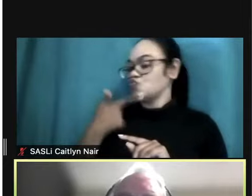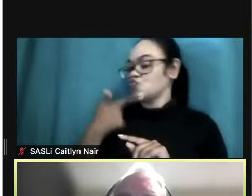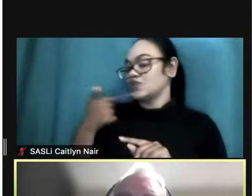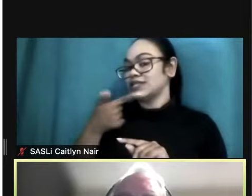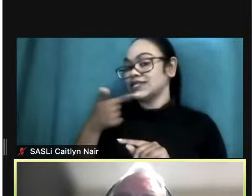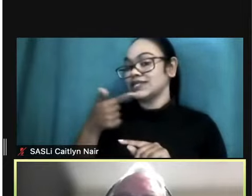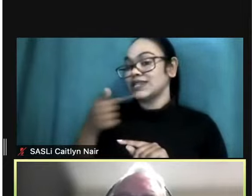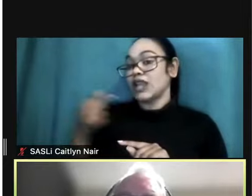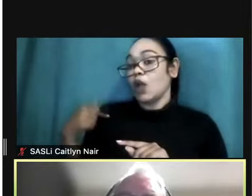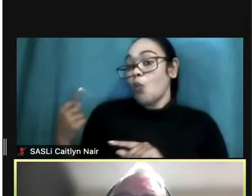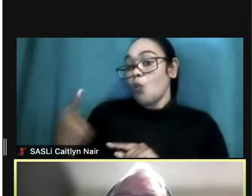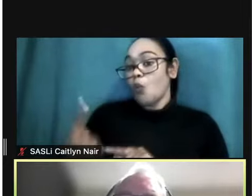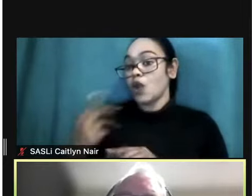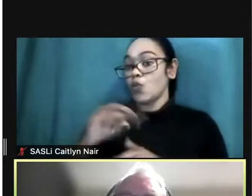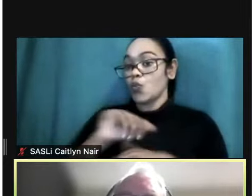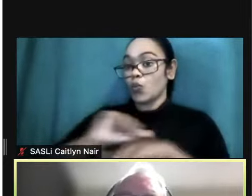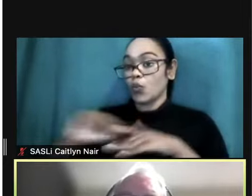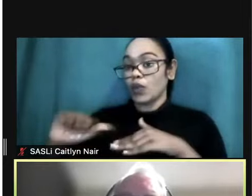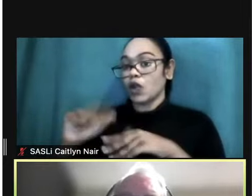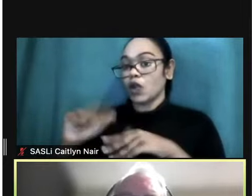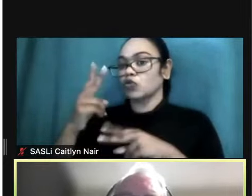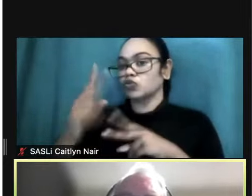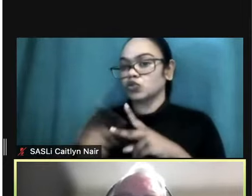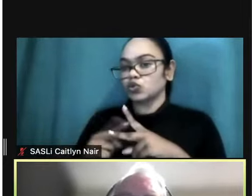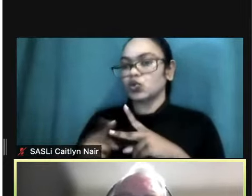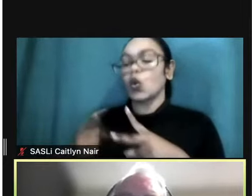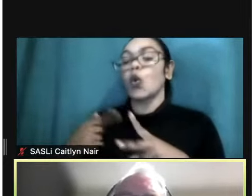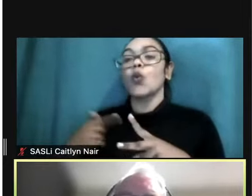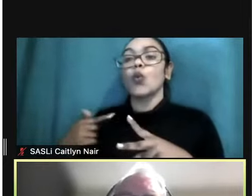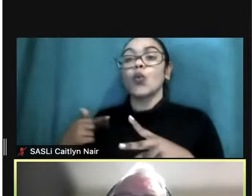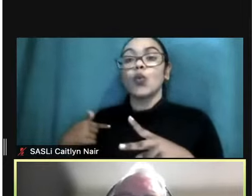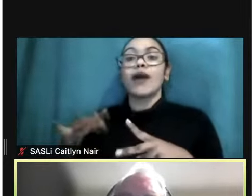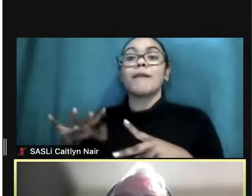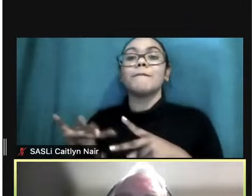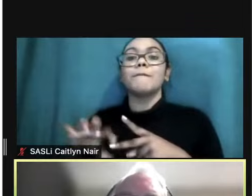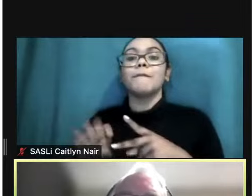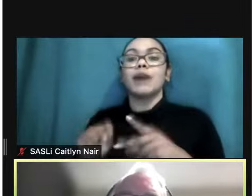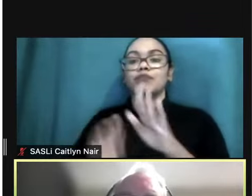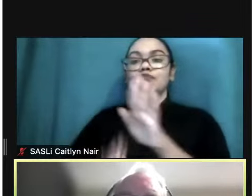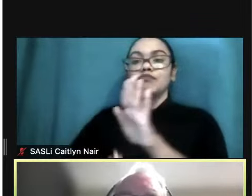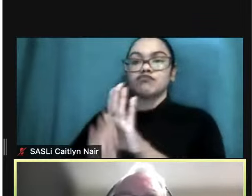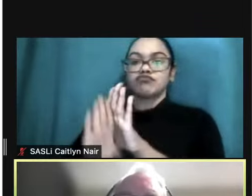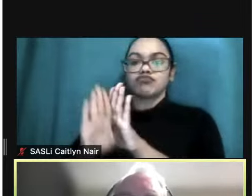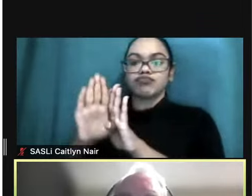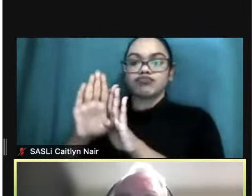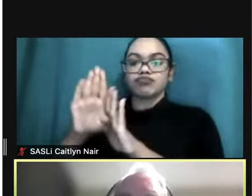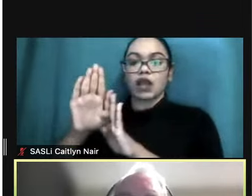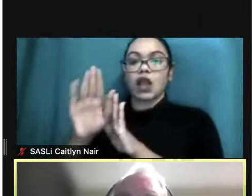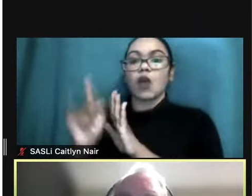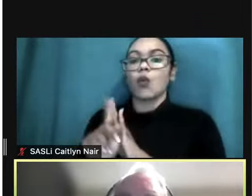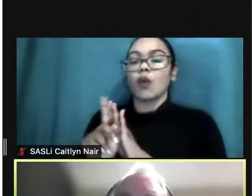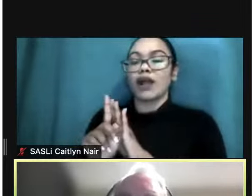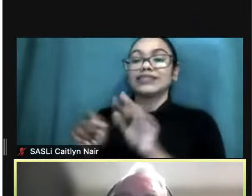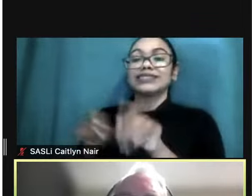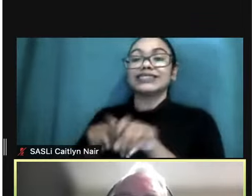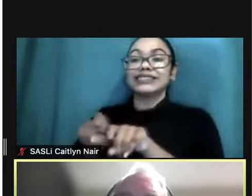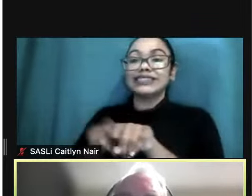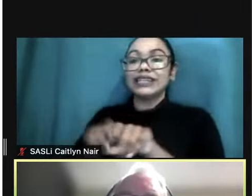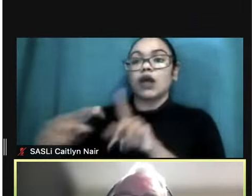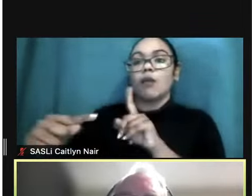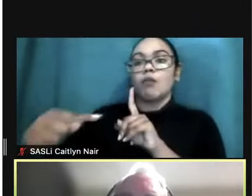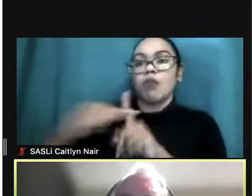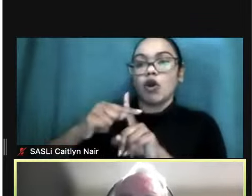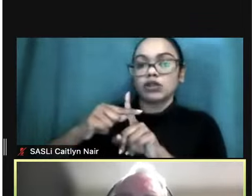the last week or two, is this very rapid rise in tests that are positive, but